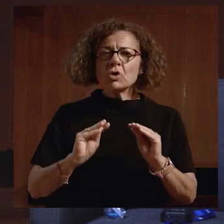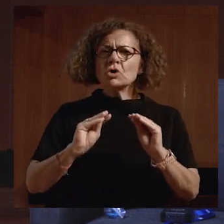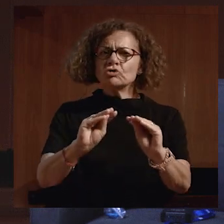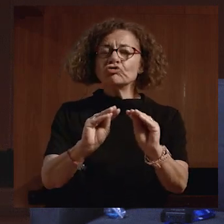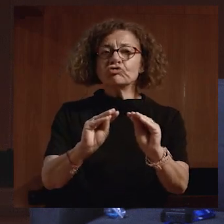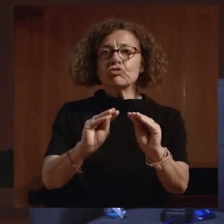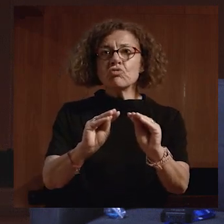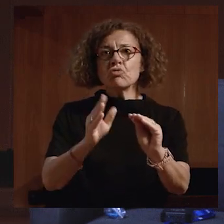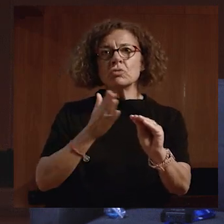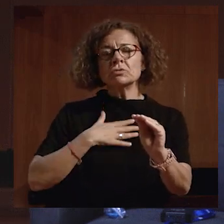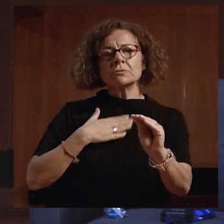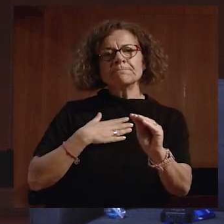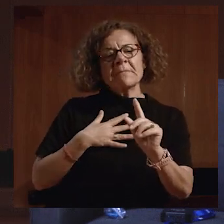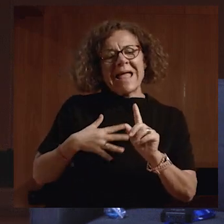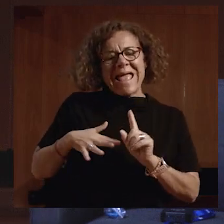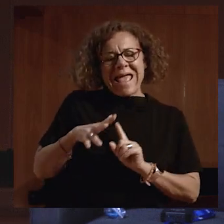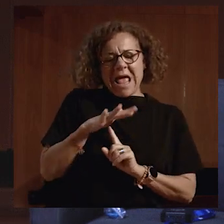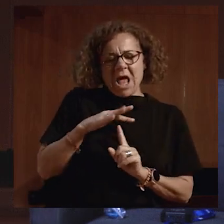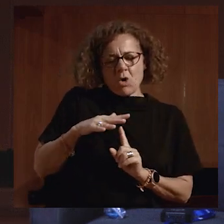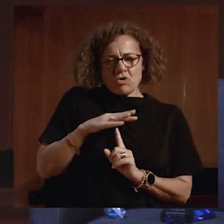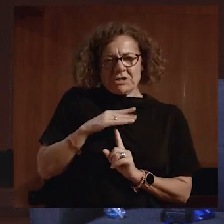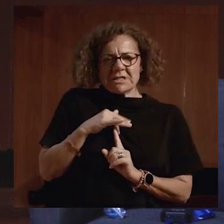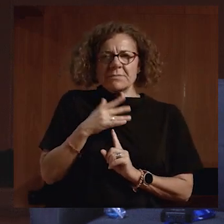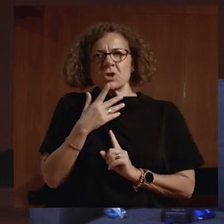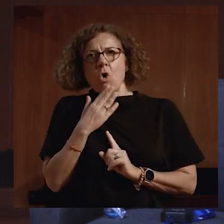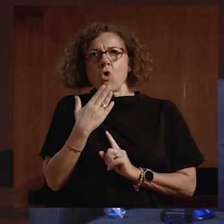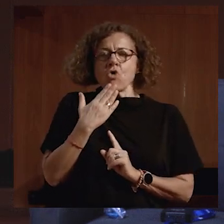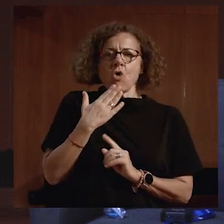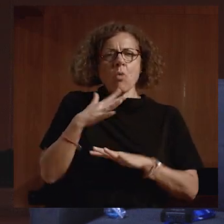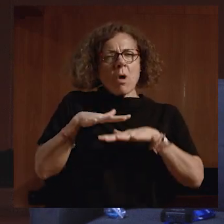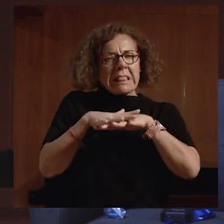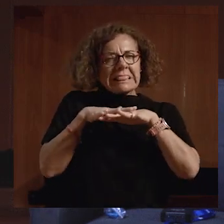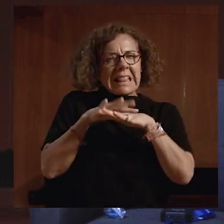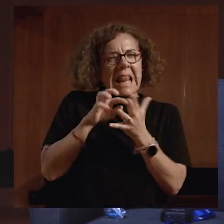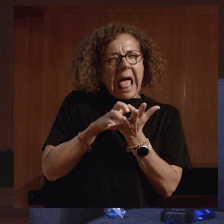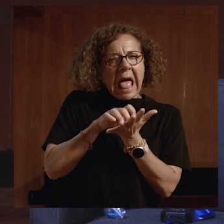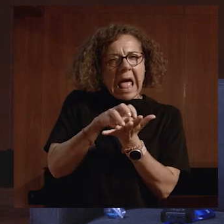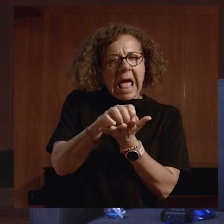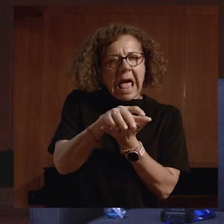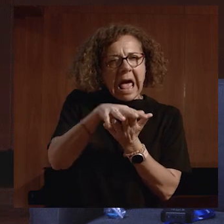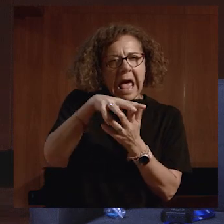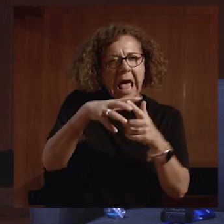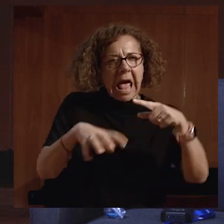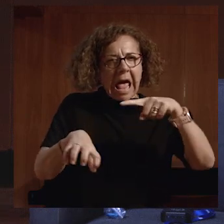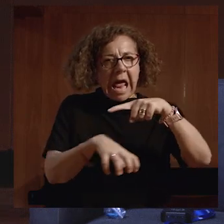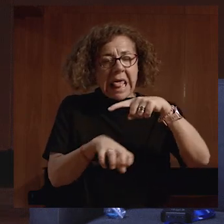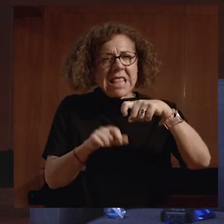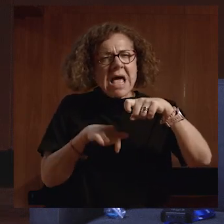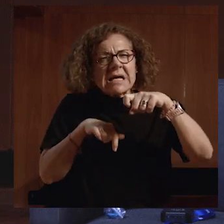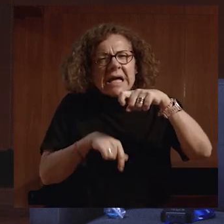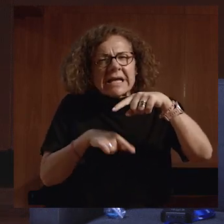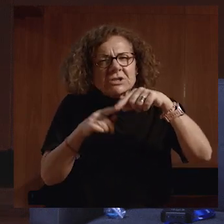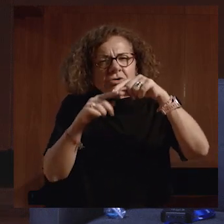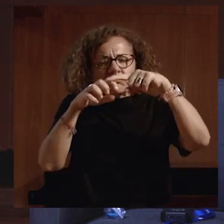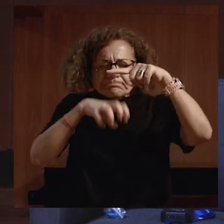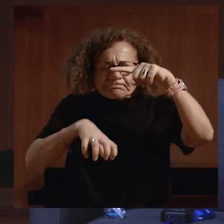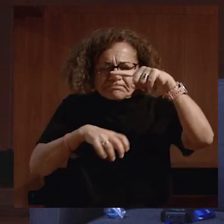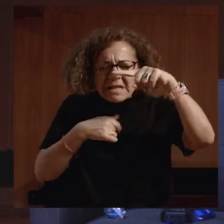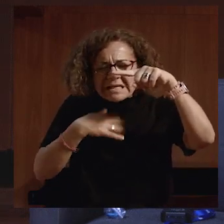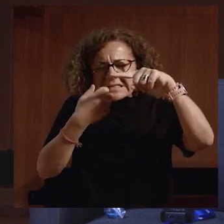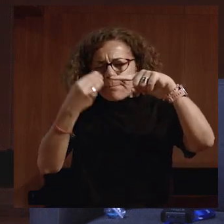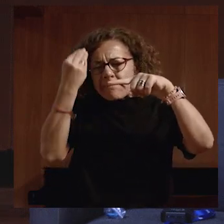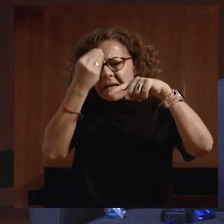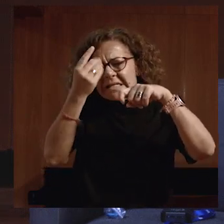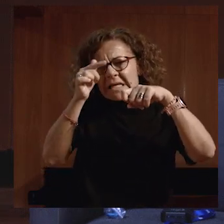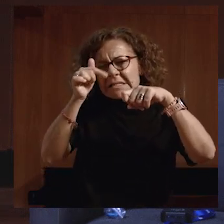spider's web. You know these wonderful mind maps that you can see. If you think of yourself in the middle, it can feel quite daunting. We all feel a